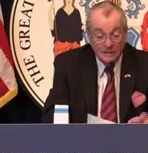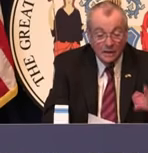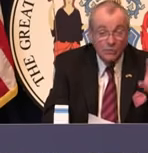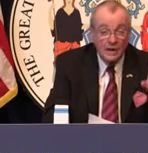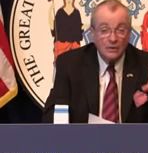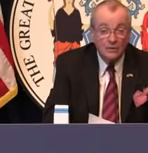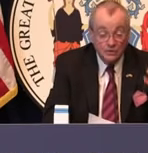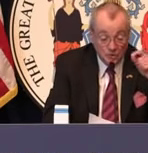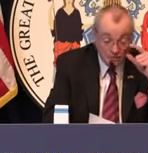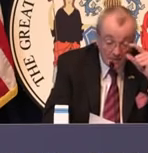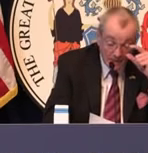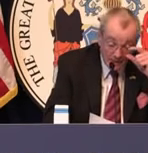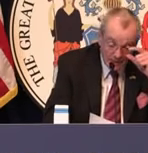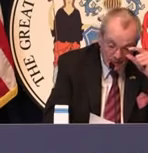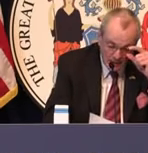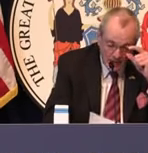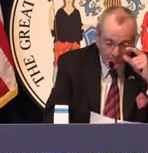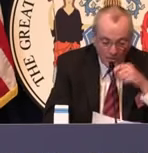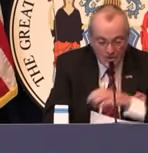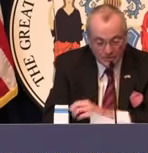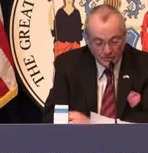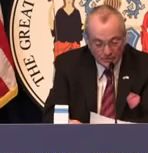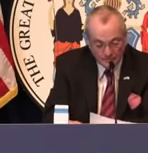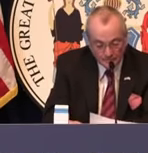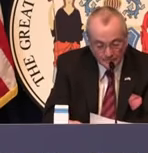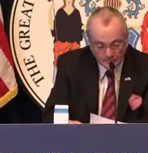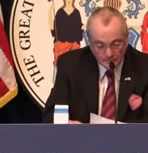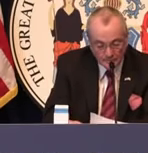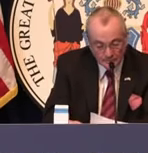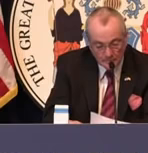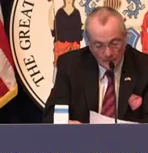alignment around long-term care operations.